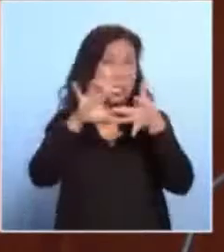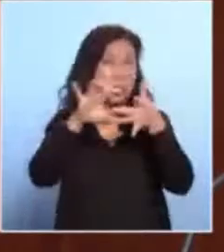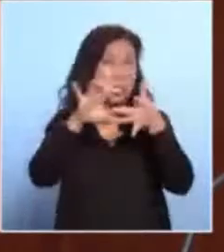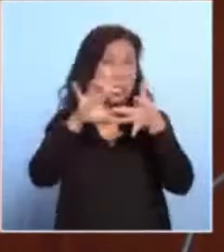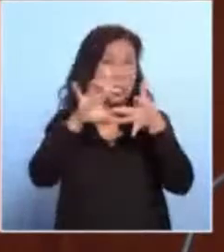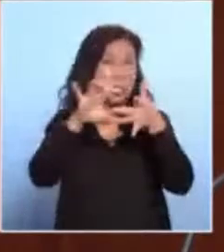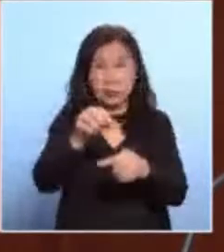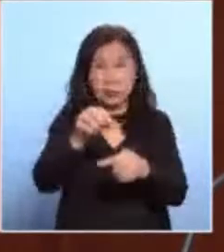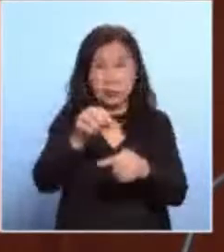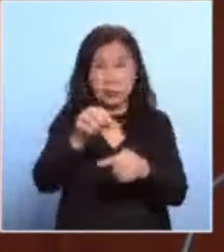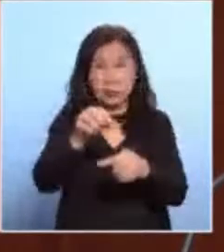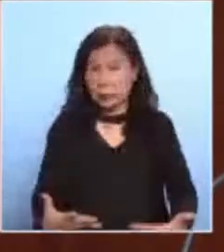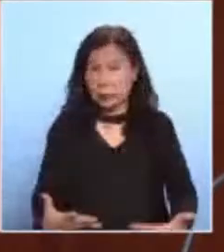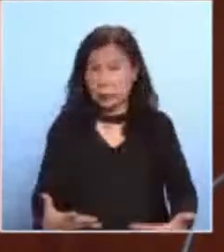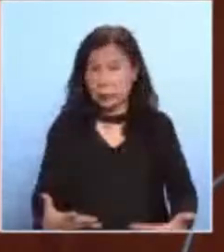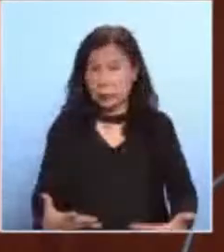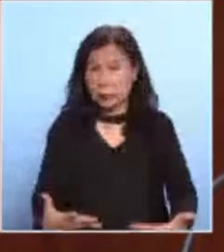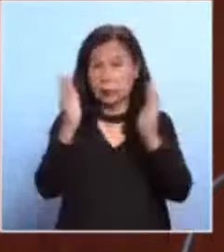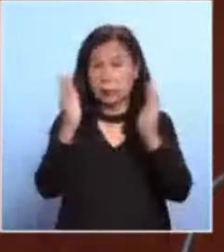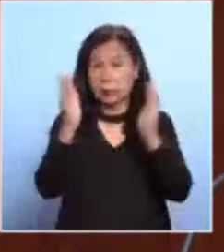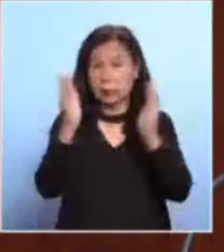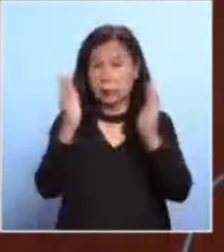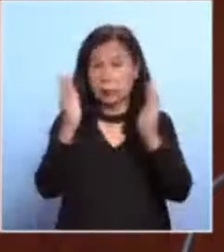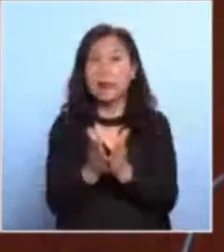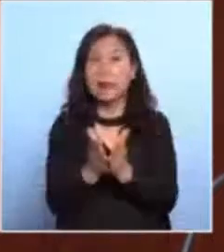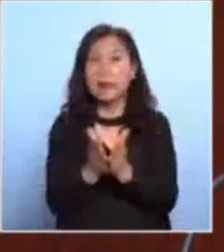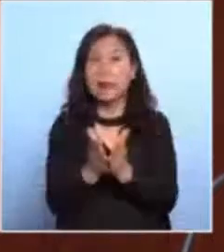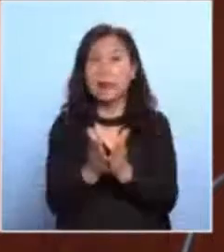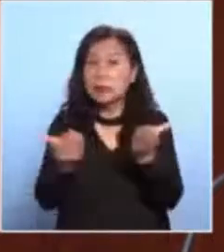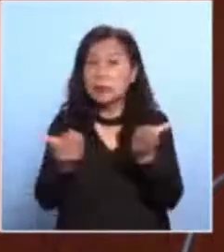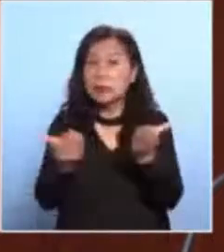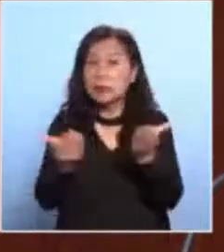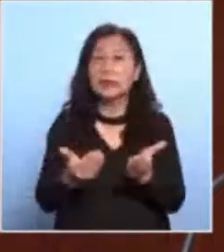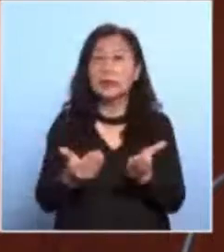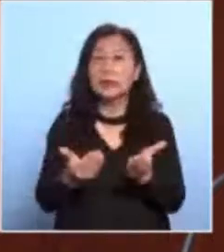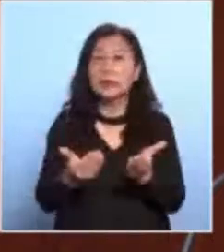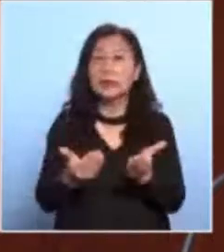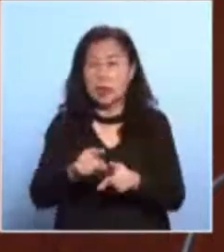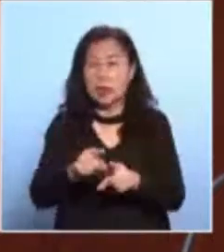will launch the incentive scheme to encourage provision of residential care